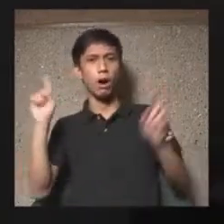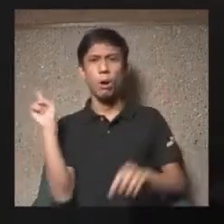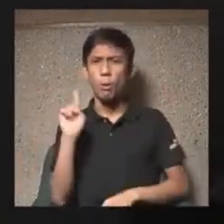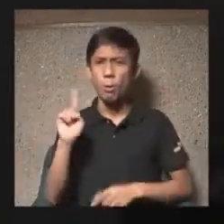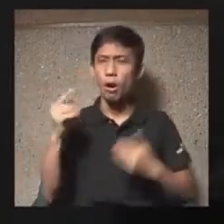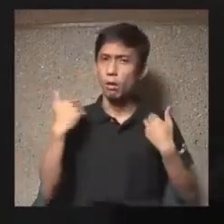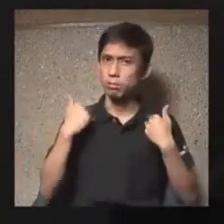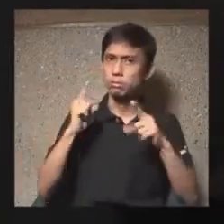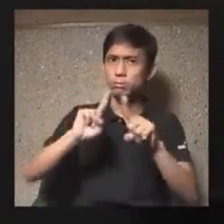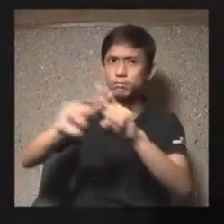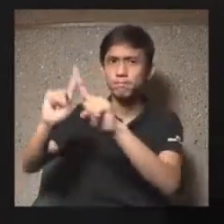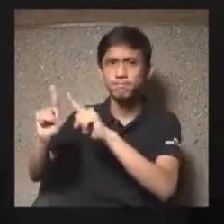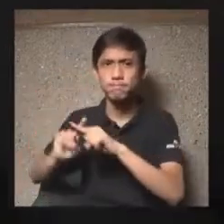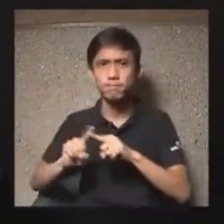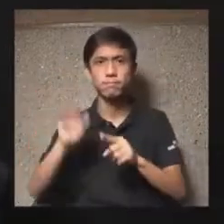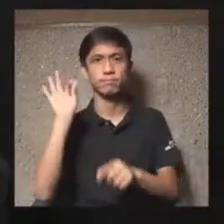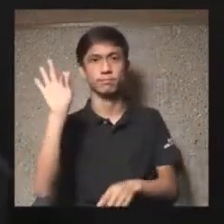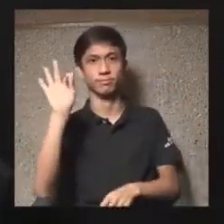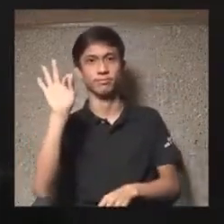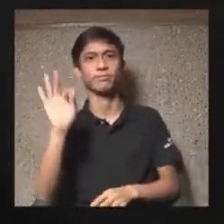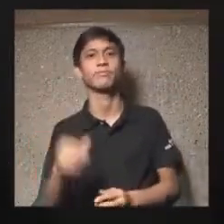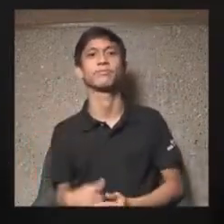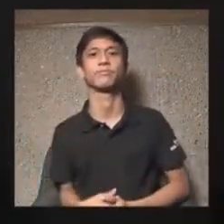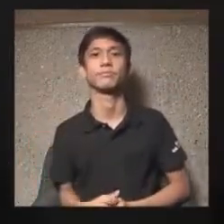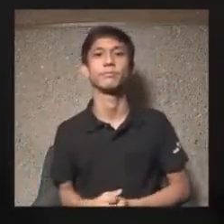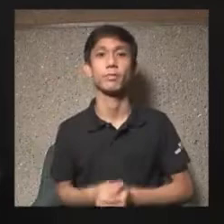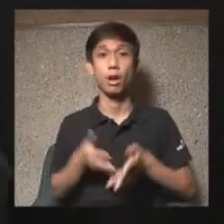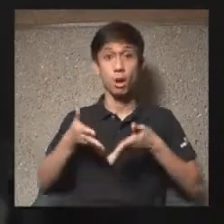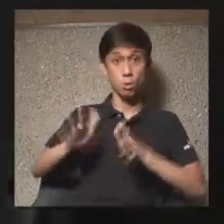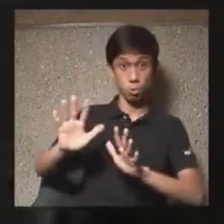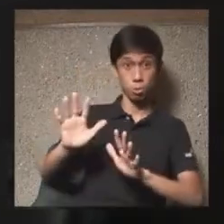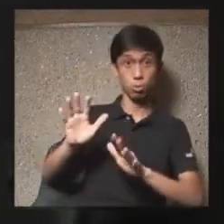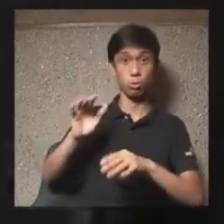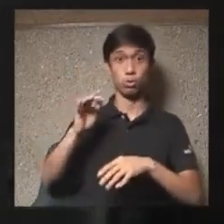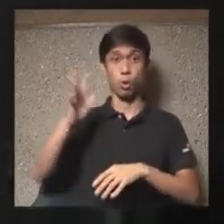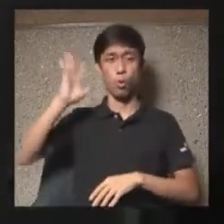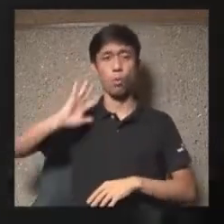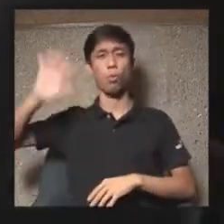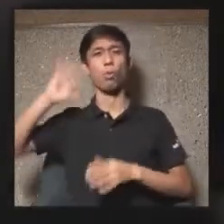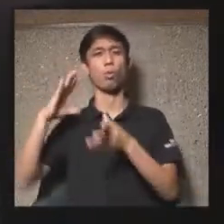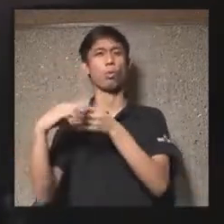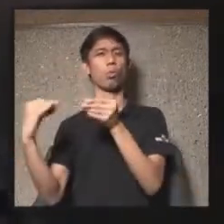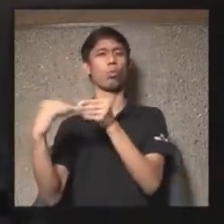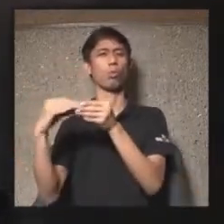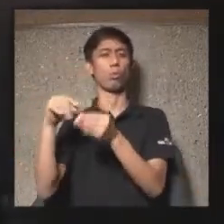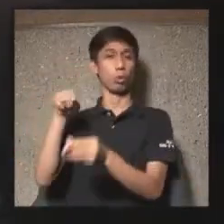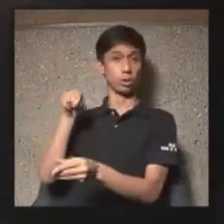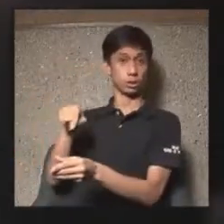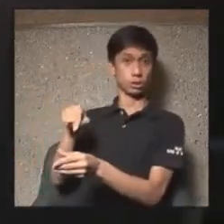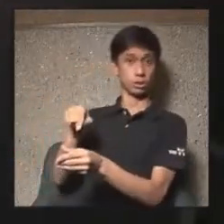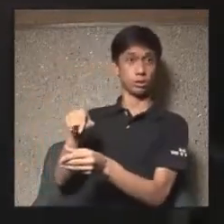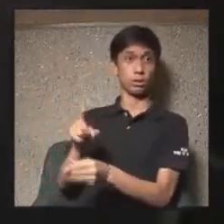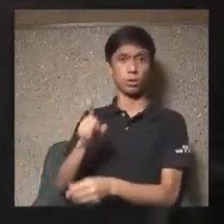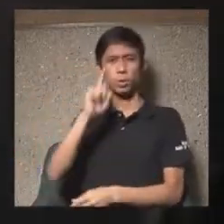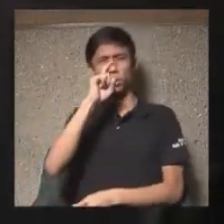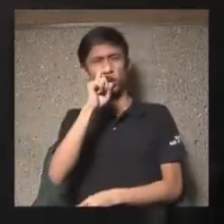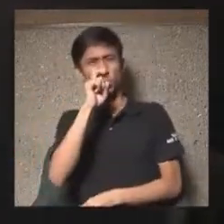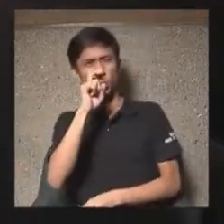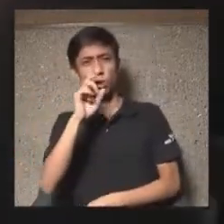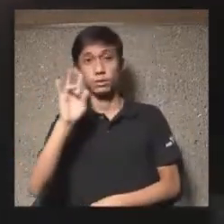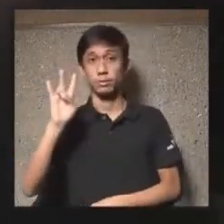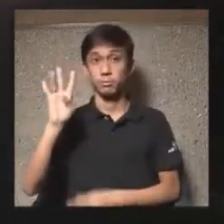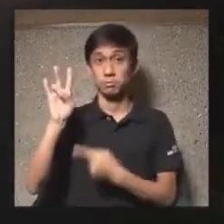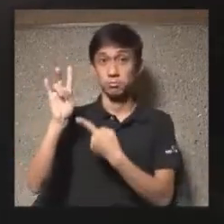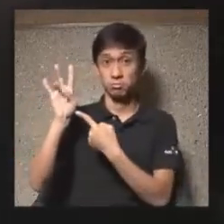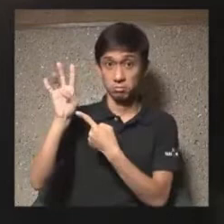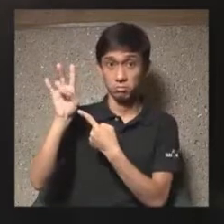When I was 17 years old, not too long ago, you know, when Didoy came